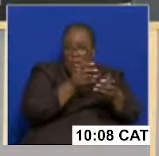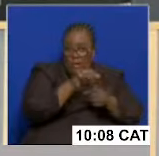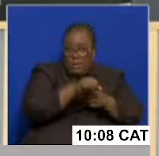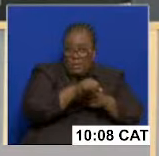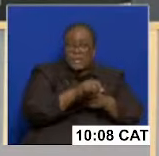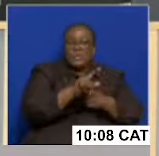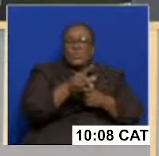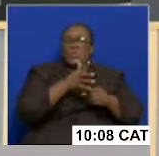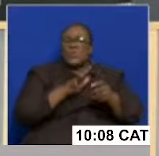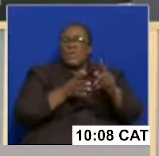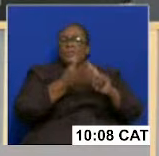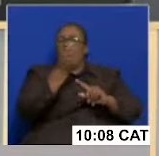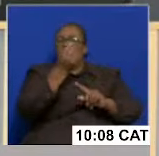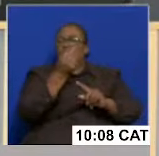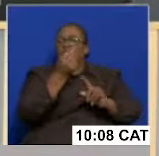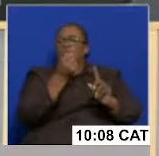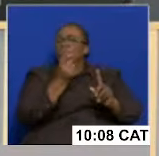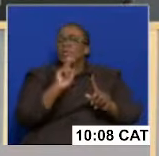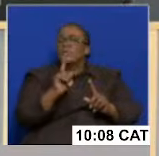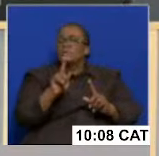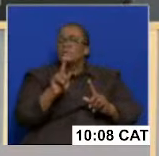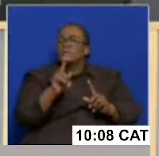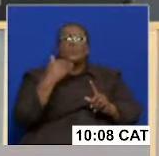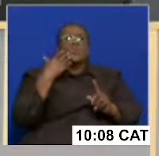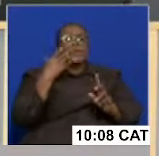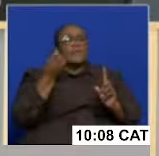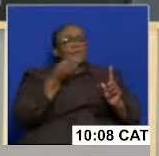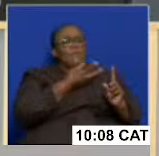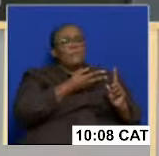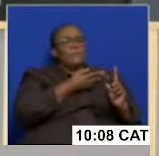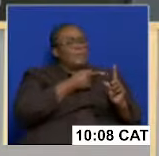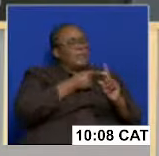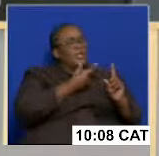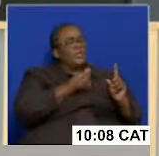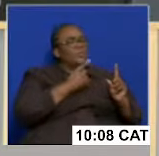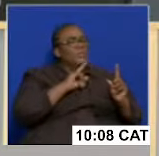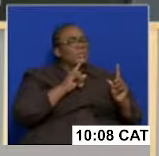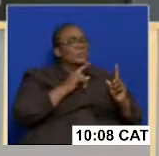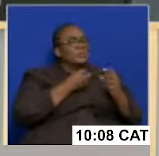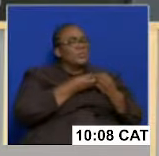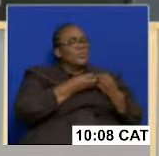that information to Mr. Mkwanazi? What was he supposed to do with it?